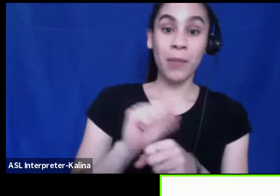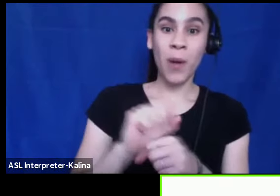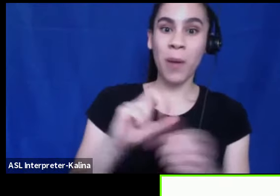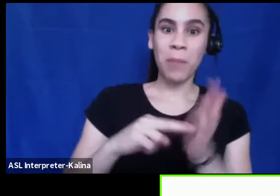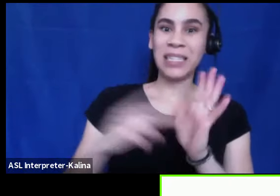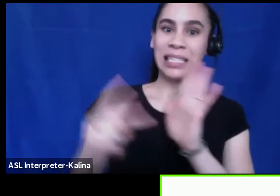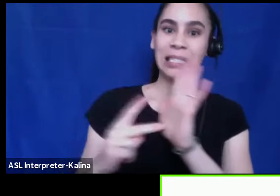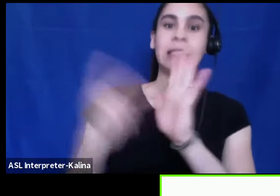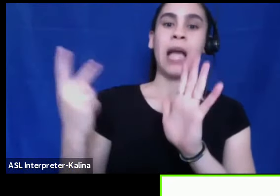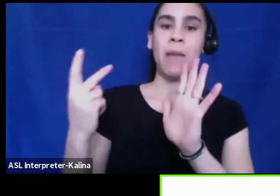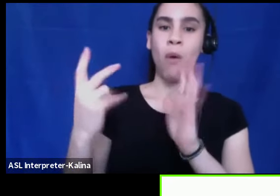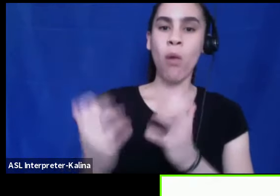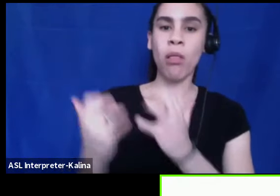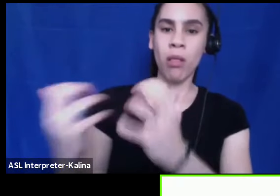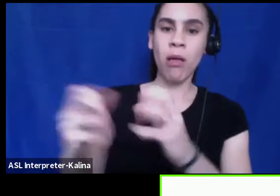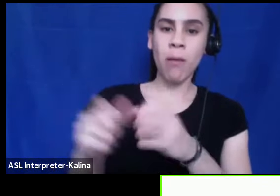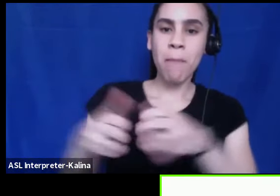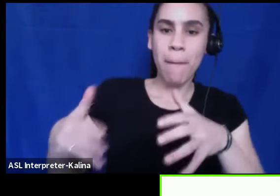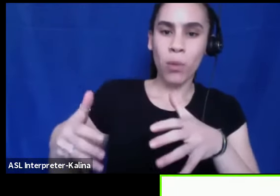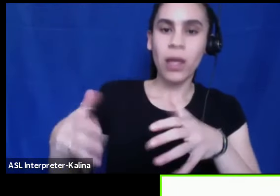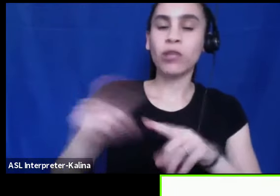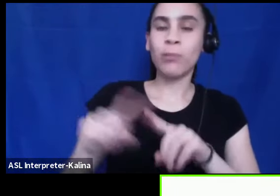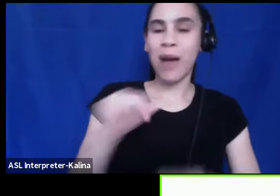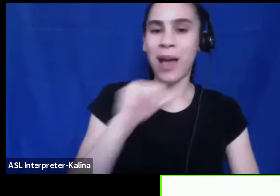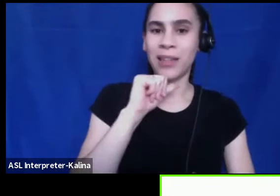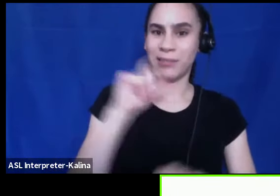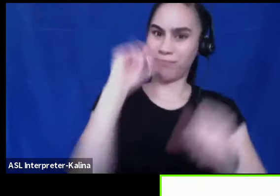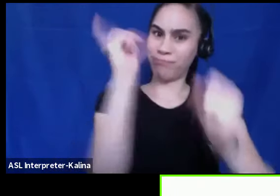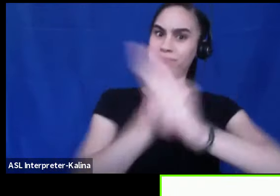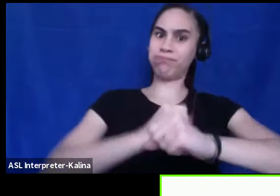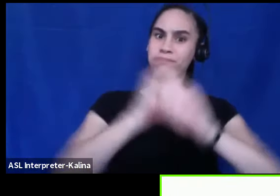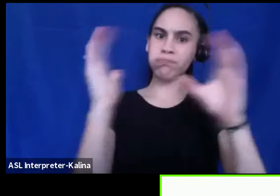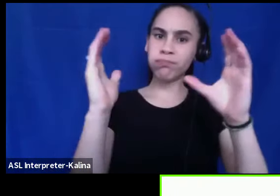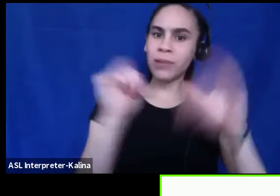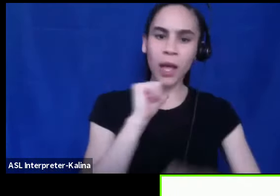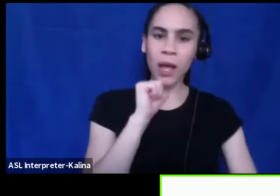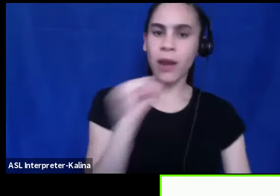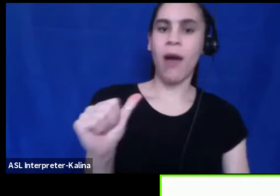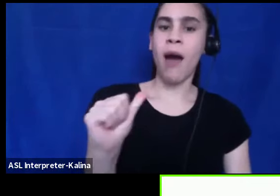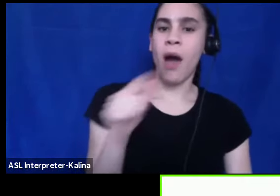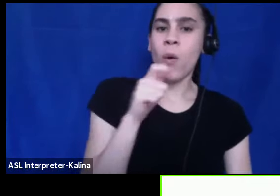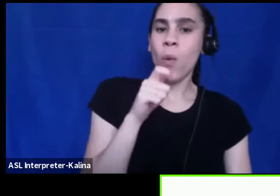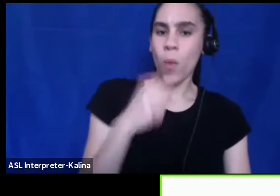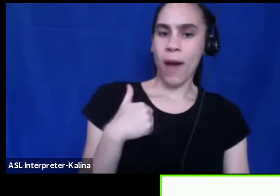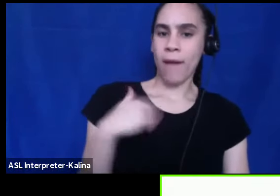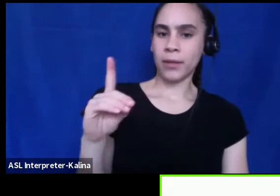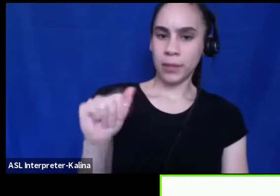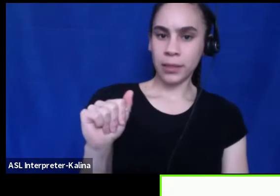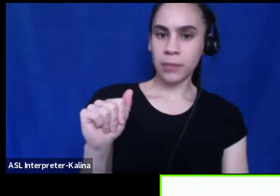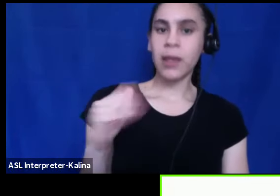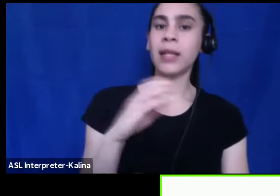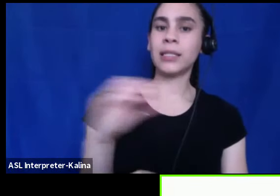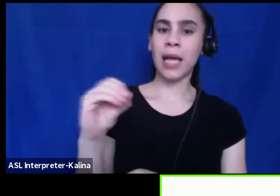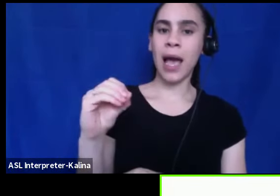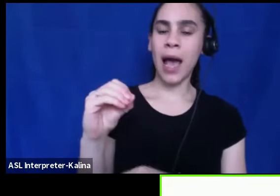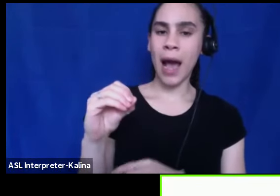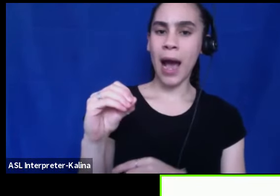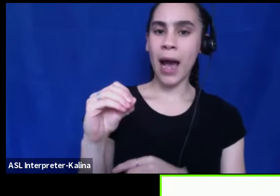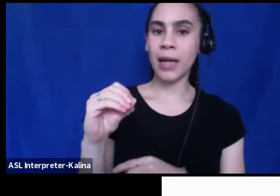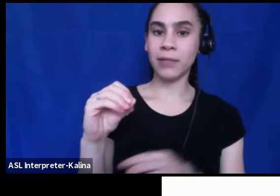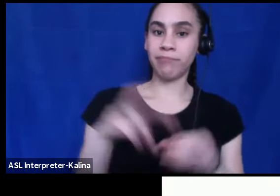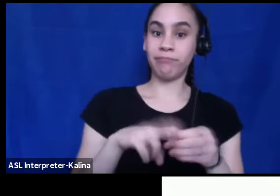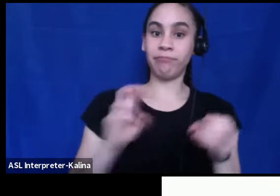population, but it doesn't really paint the bigger picture of people with disabilities have taken themselves out of the workforce